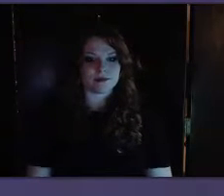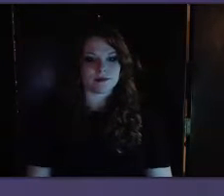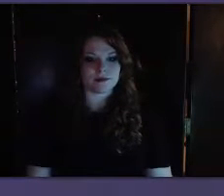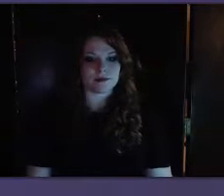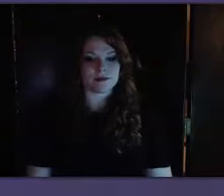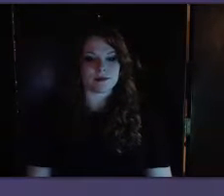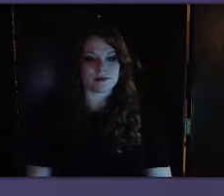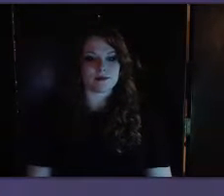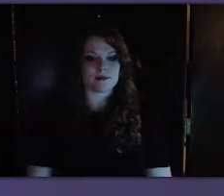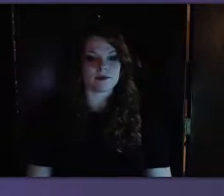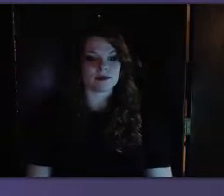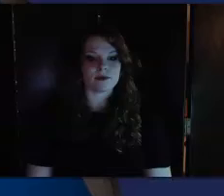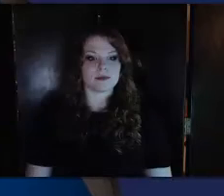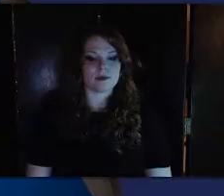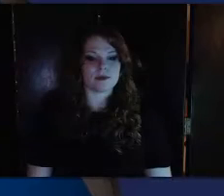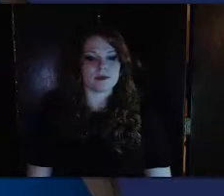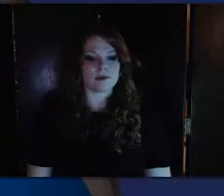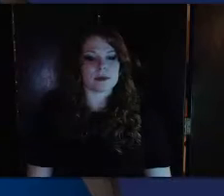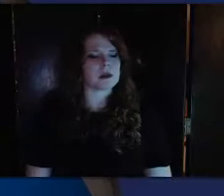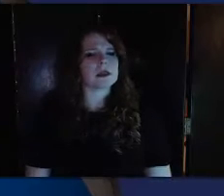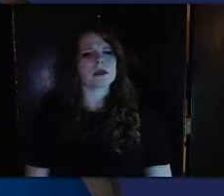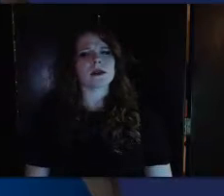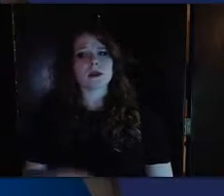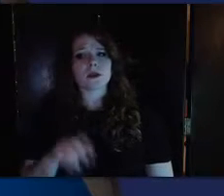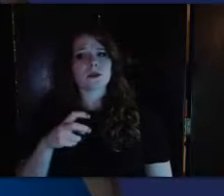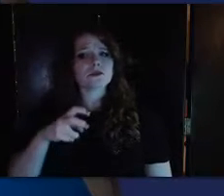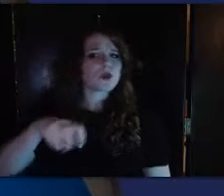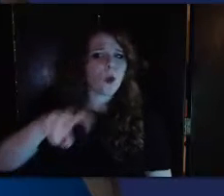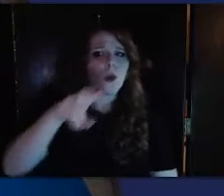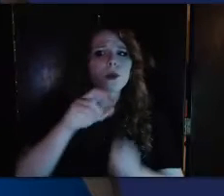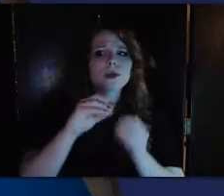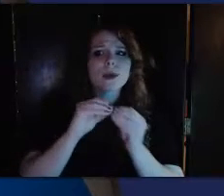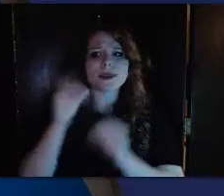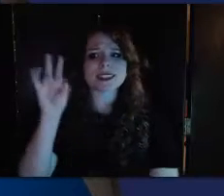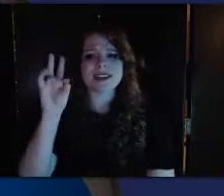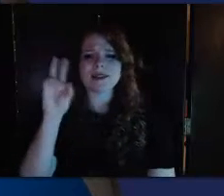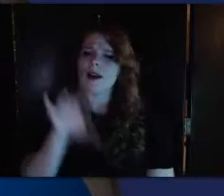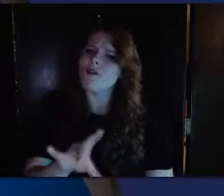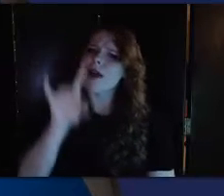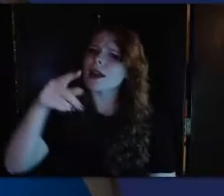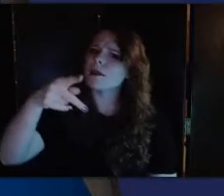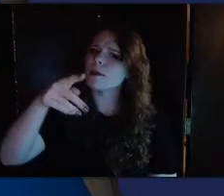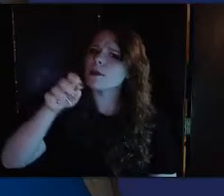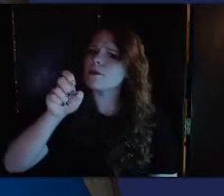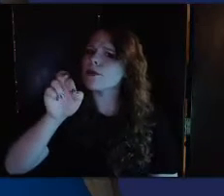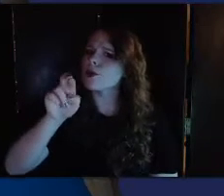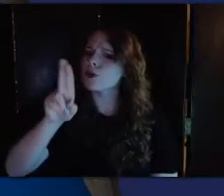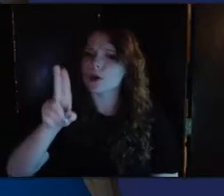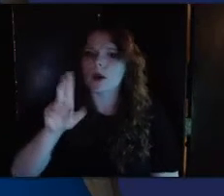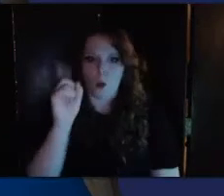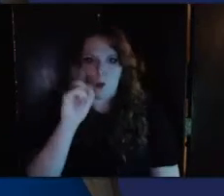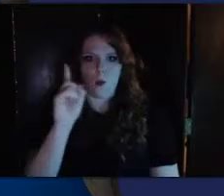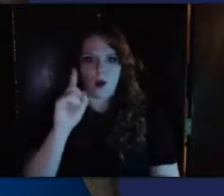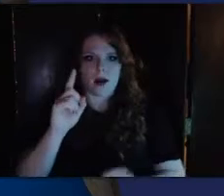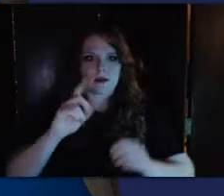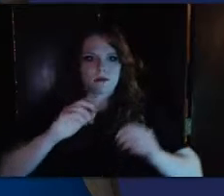a Brontosaurus. And take a tour with question 7. Locate Peru, home of Machu